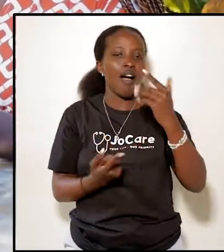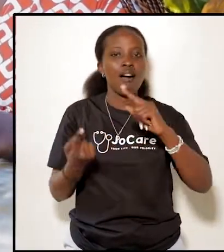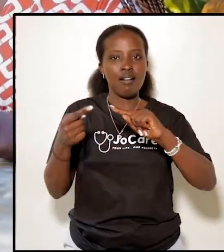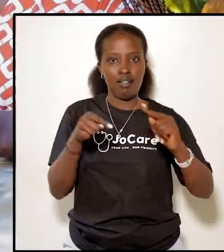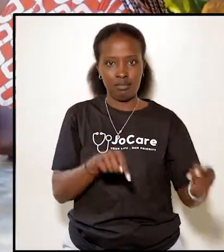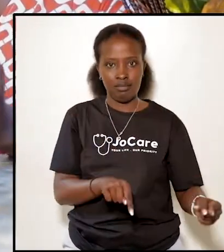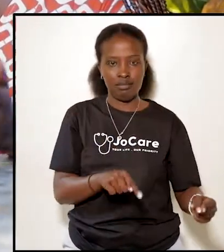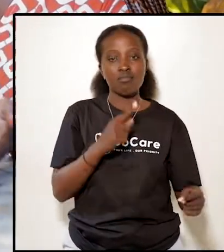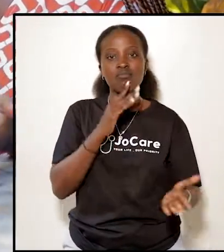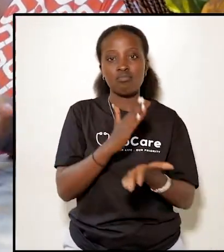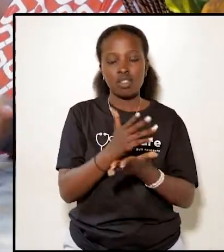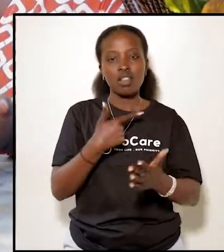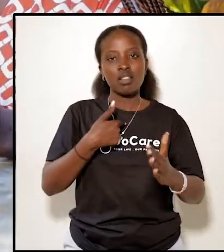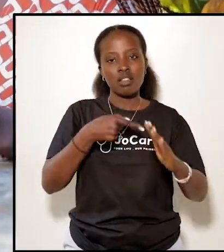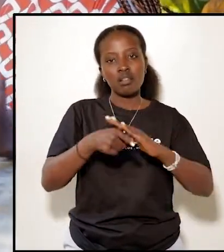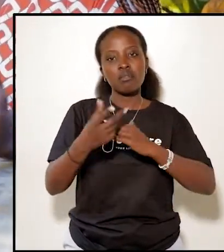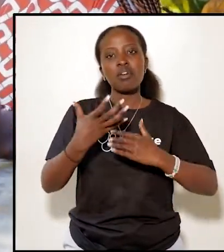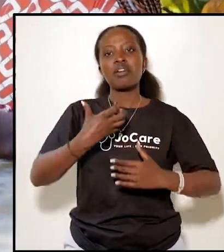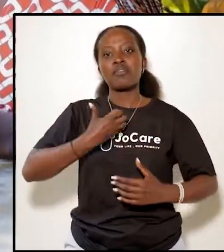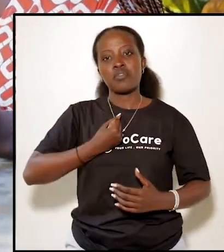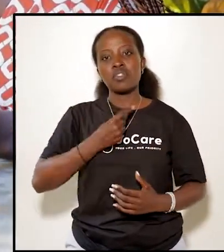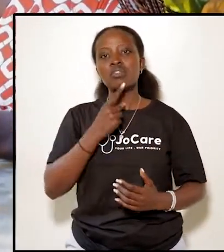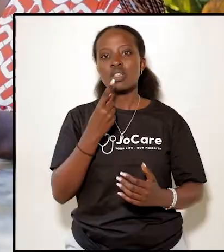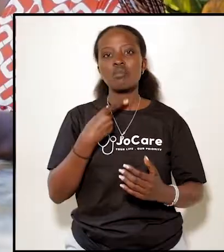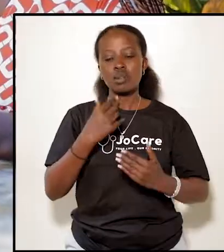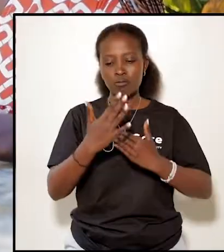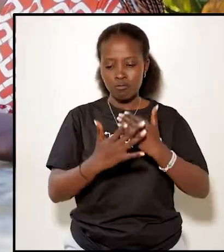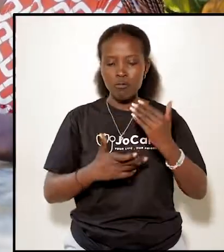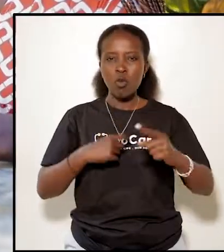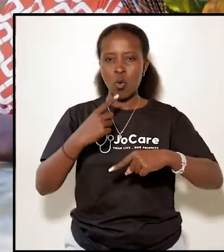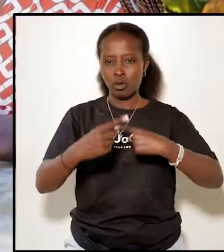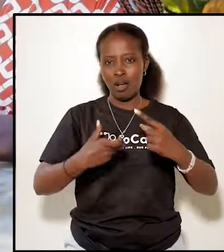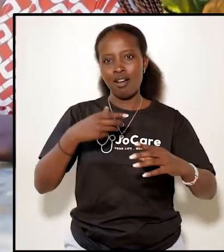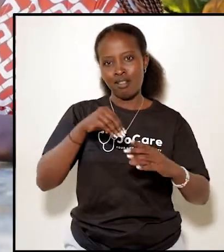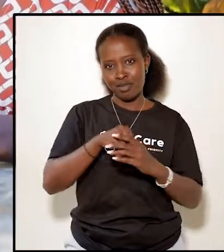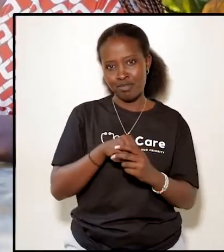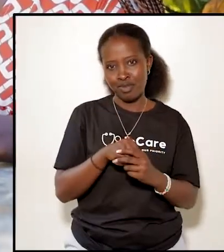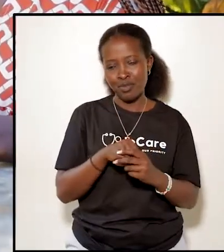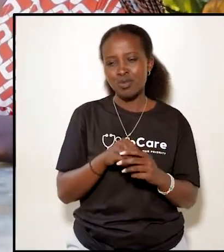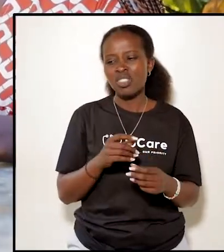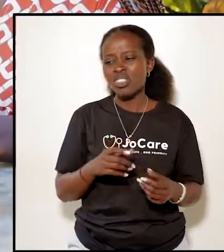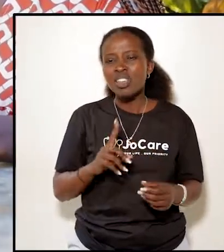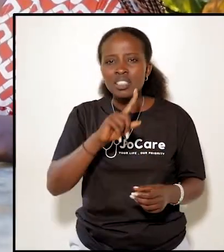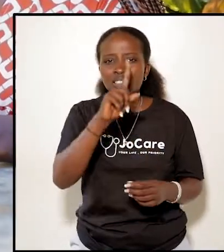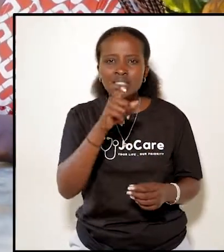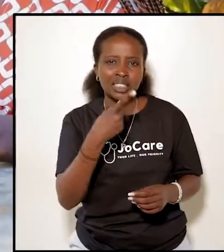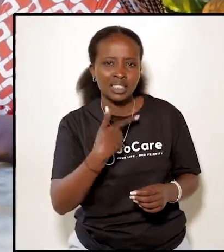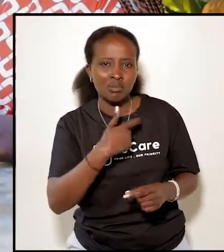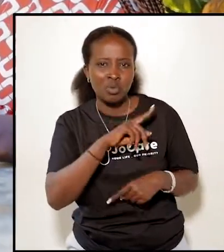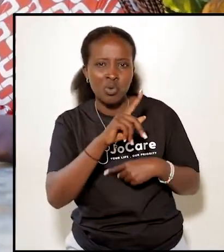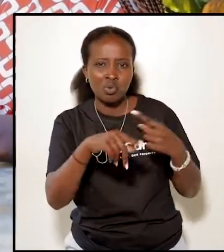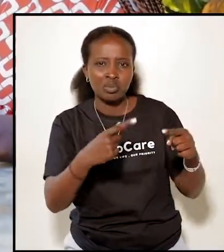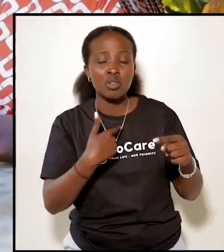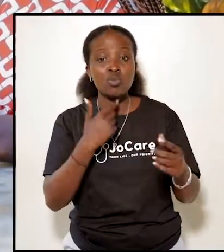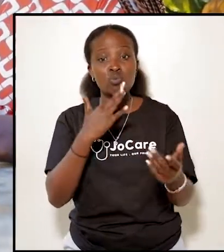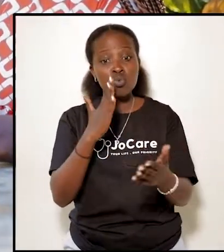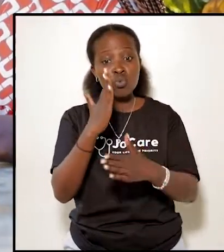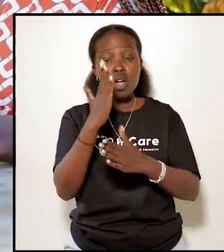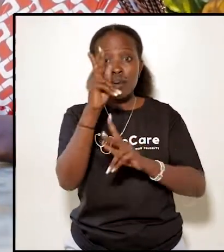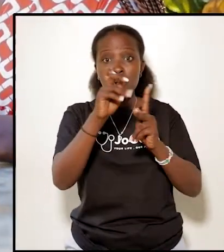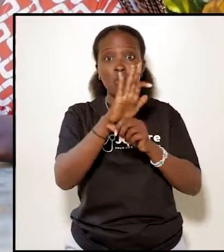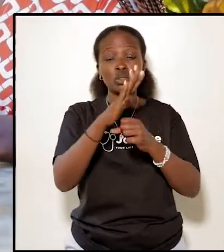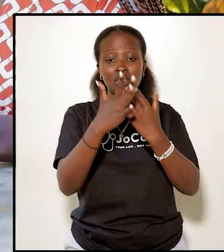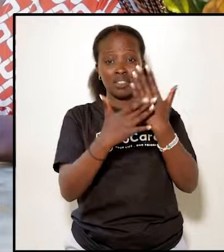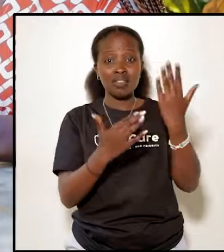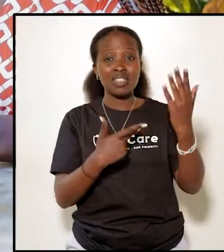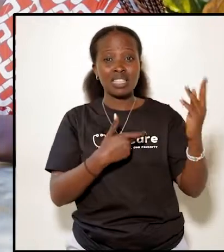Yeah, instead of menstrual periods, then you will have fresh bleeding. Yeah. Stay there. Can someone differentiate the